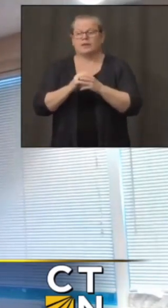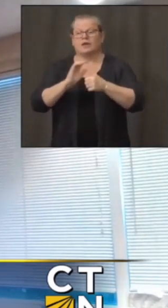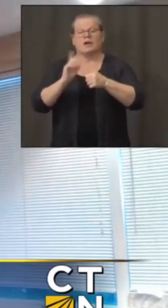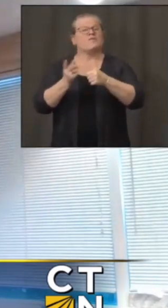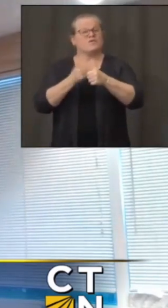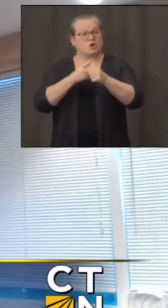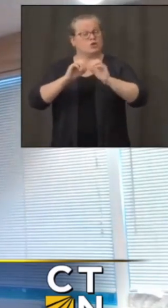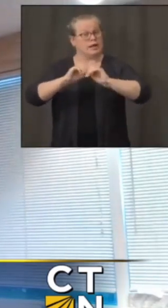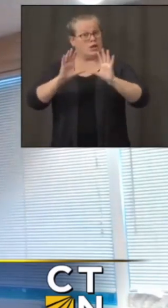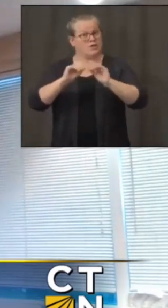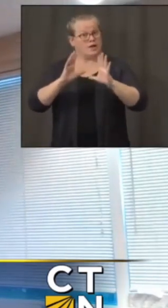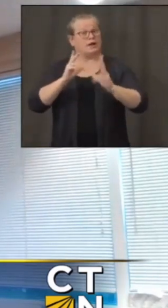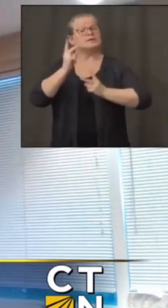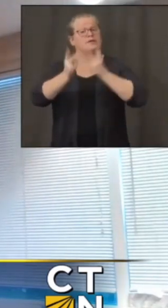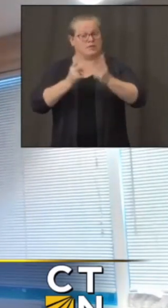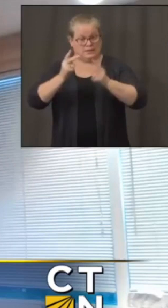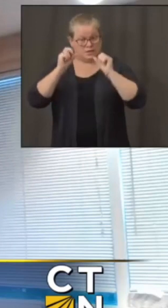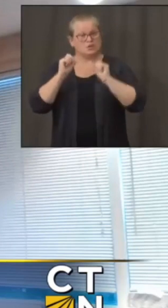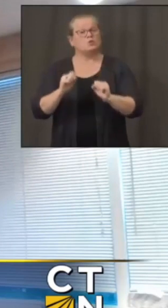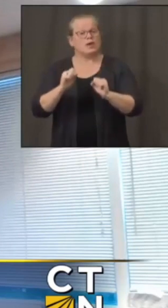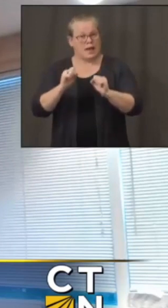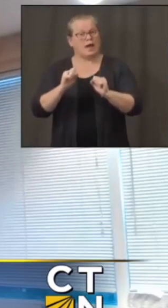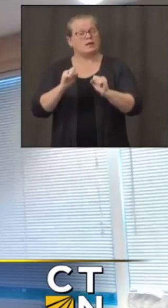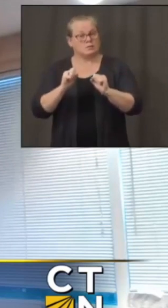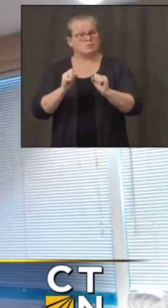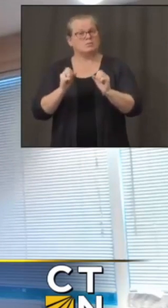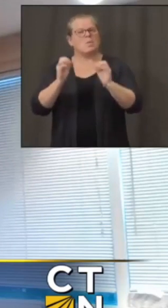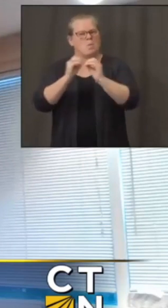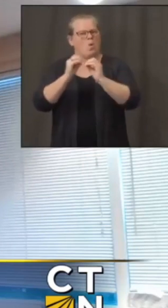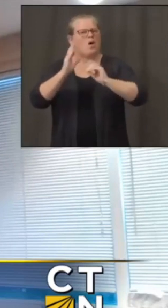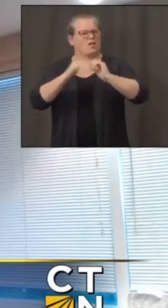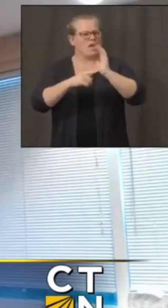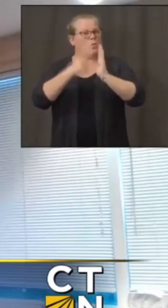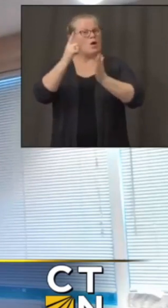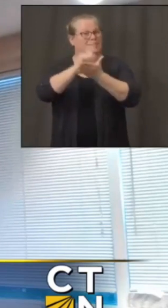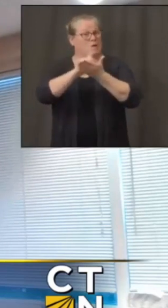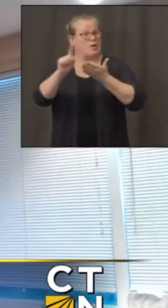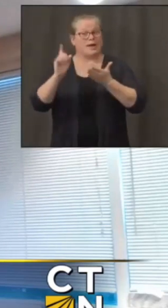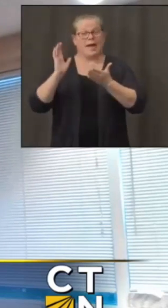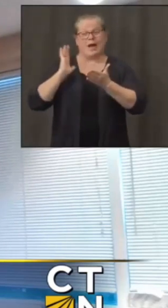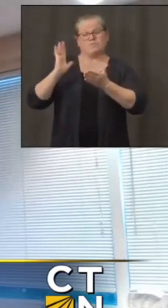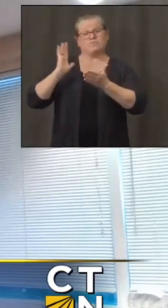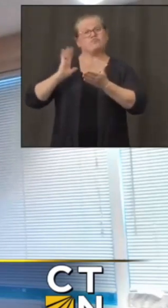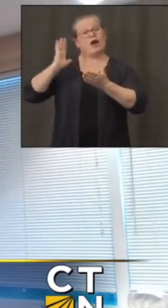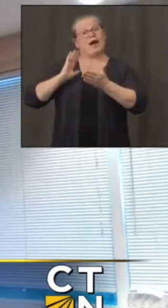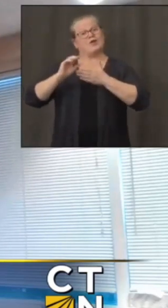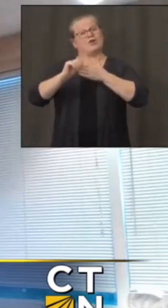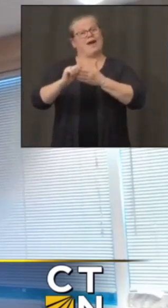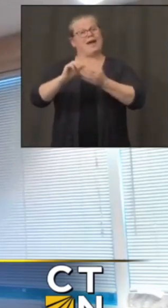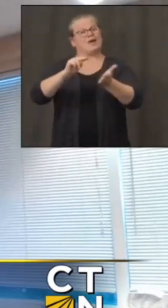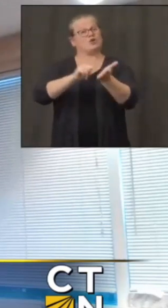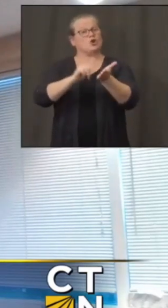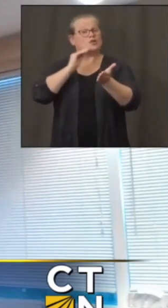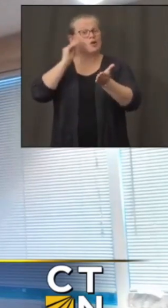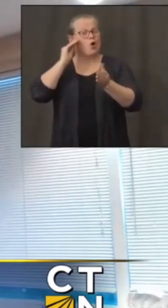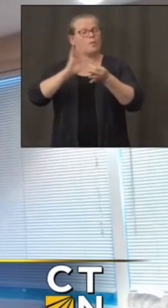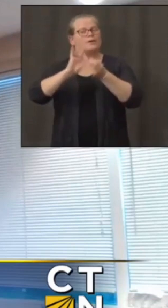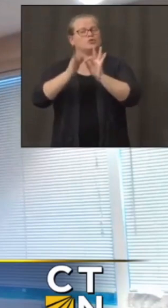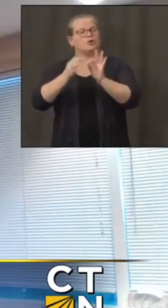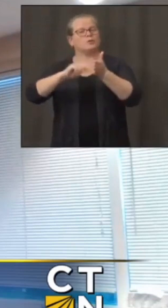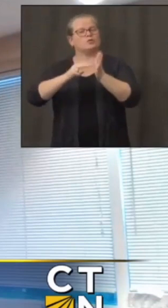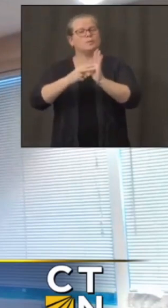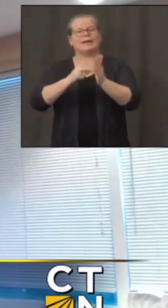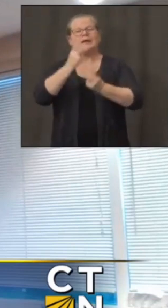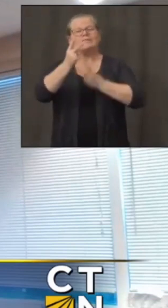place more than once a week. Some nursing homes were interpreting our prior guidance to say you can only have one visit per week. That's not